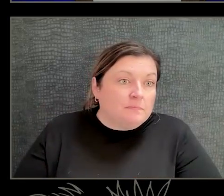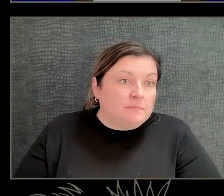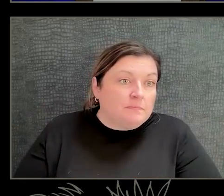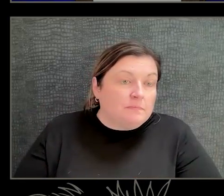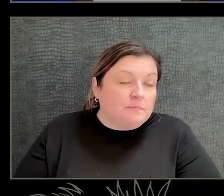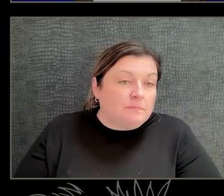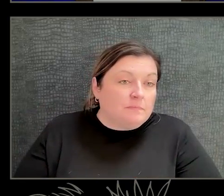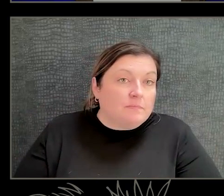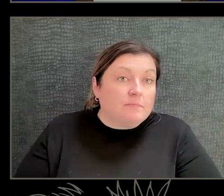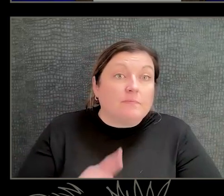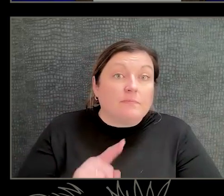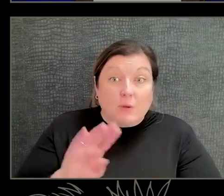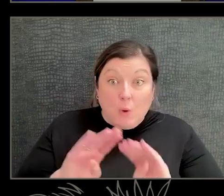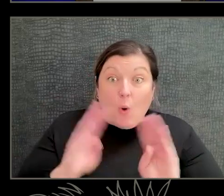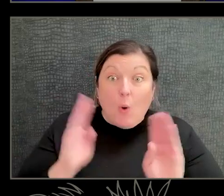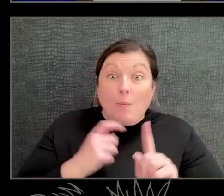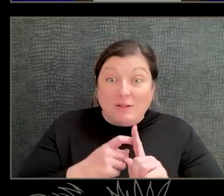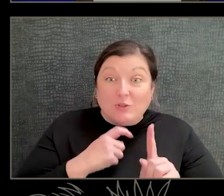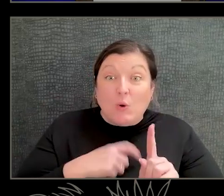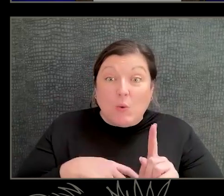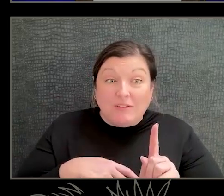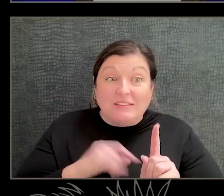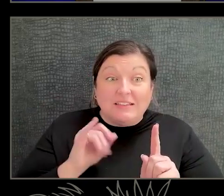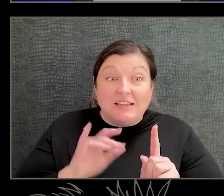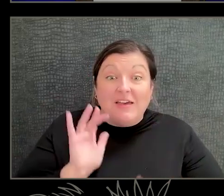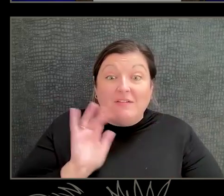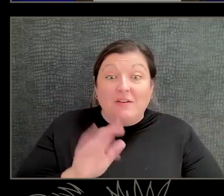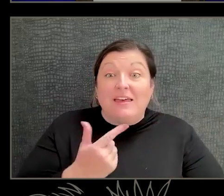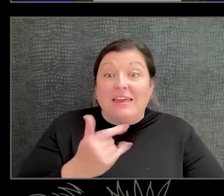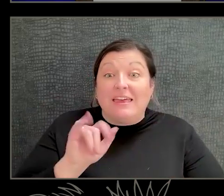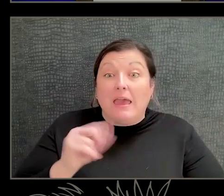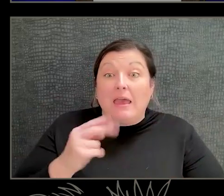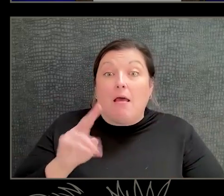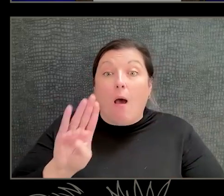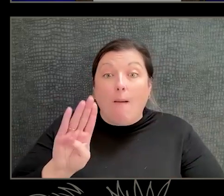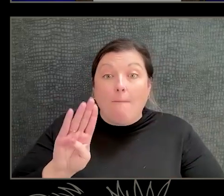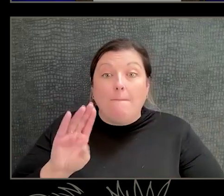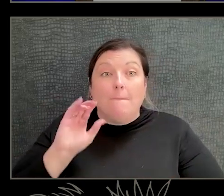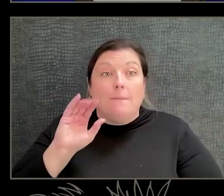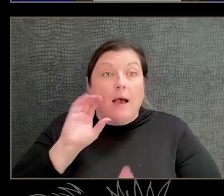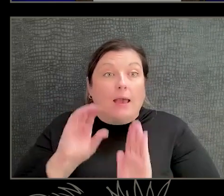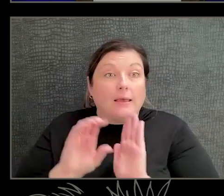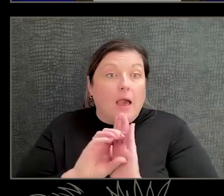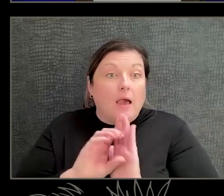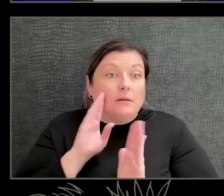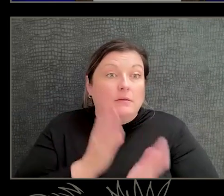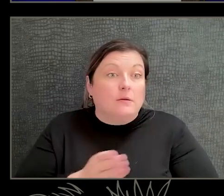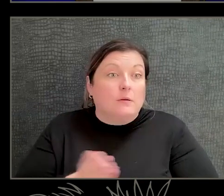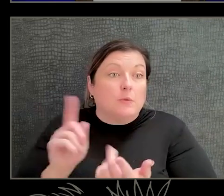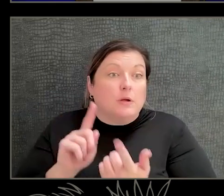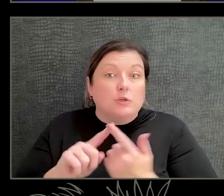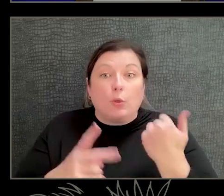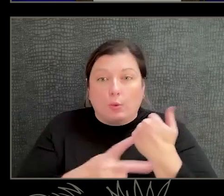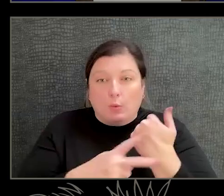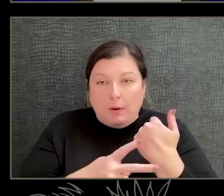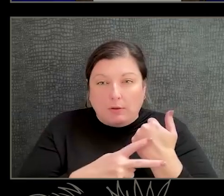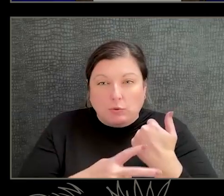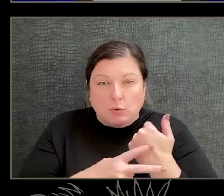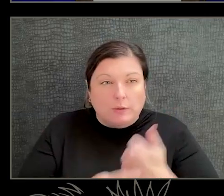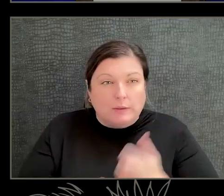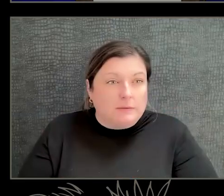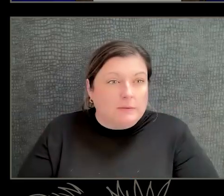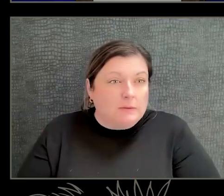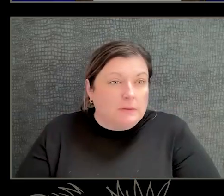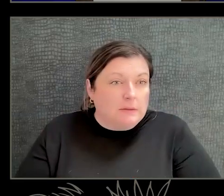It's open source. If you click on the GitHub icon, it's going to take you to the repository.